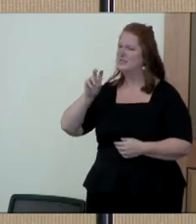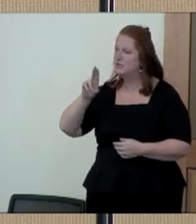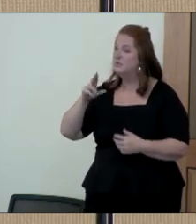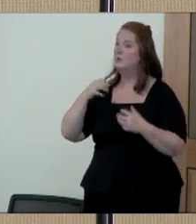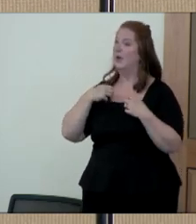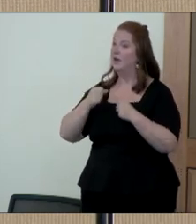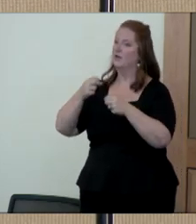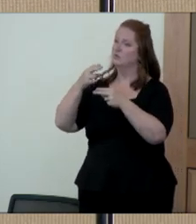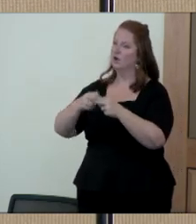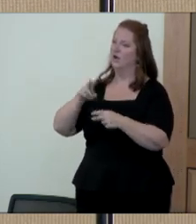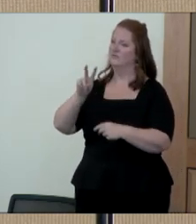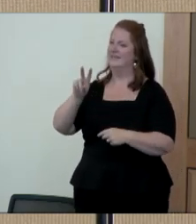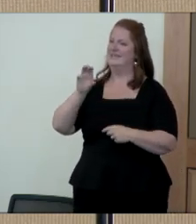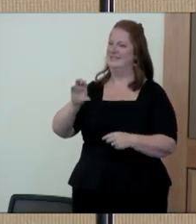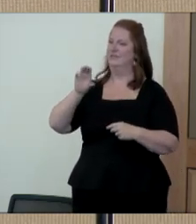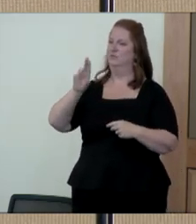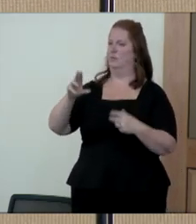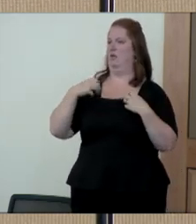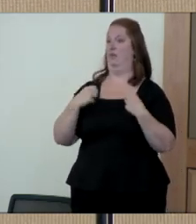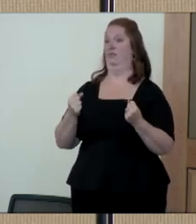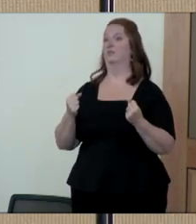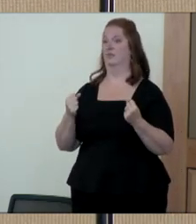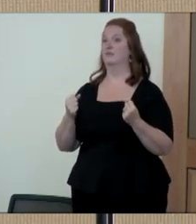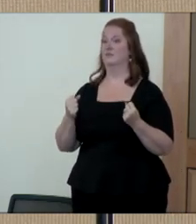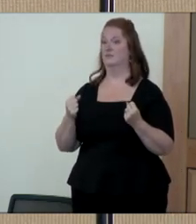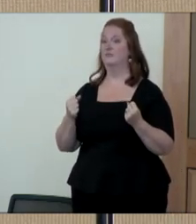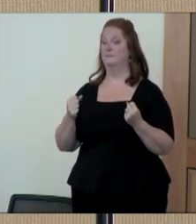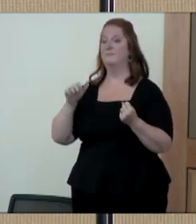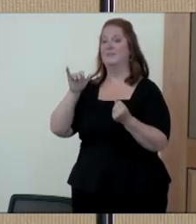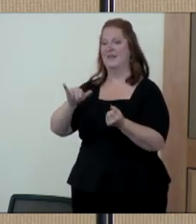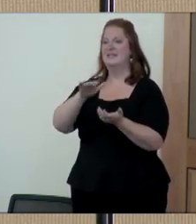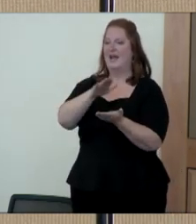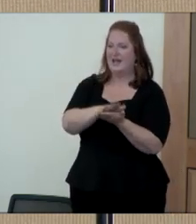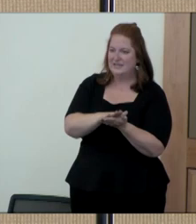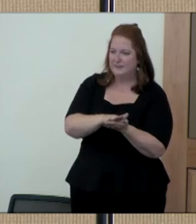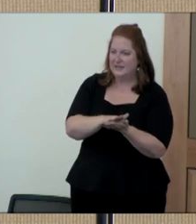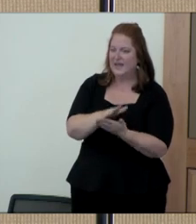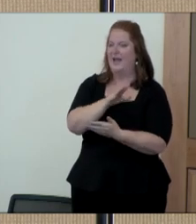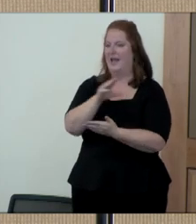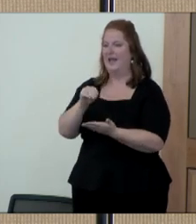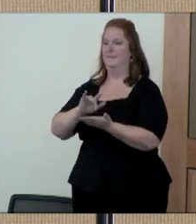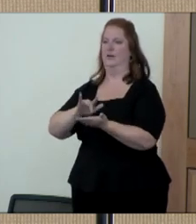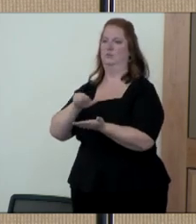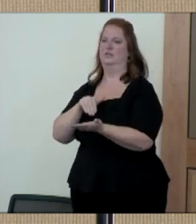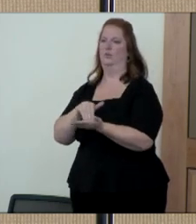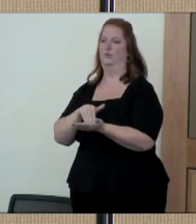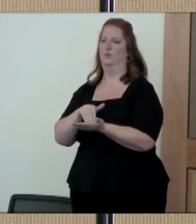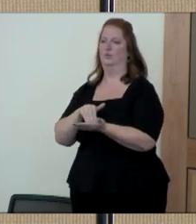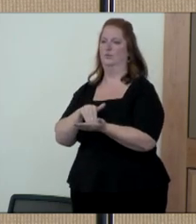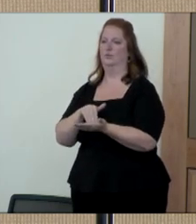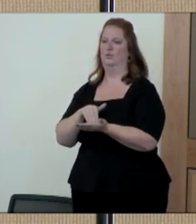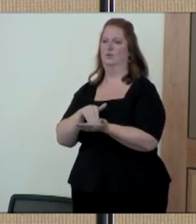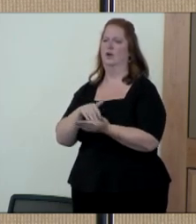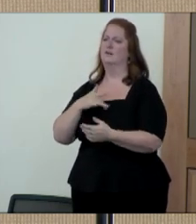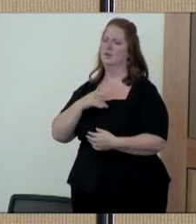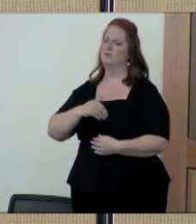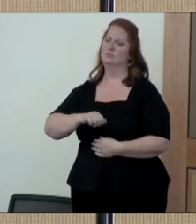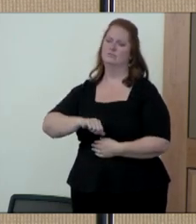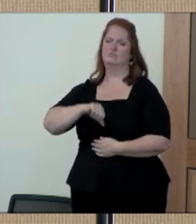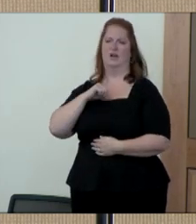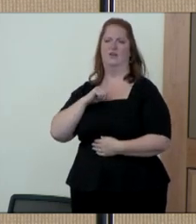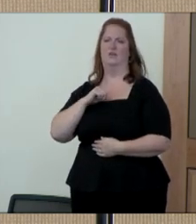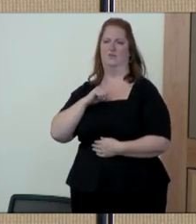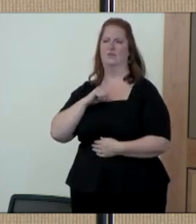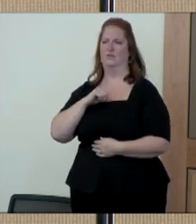VCU Health, right? It's an academic medical center. And I'm really proud of the work that my colleagues